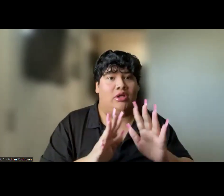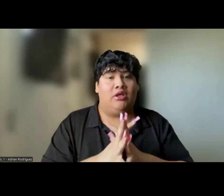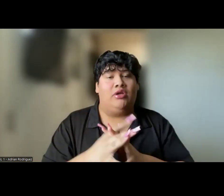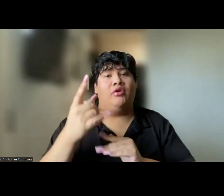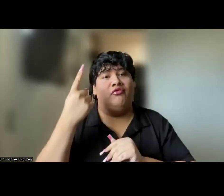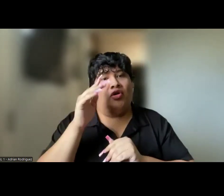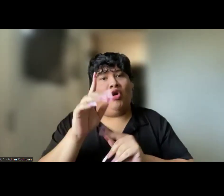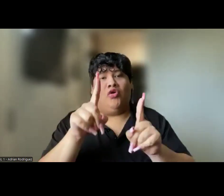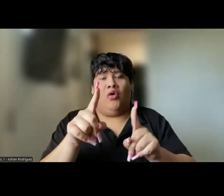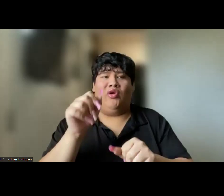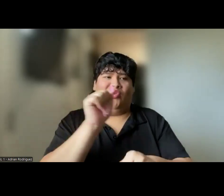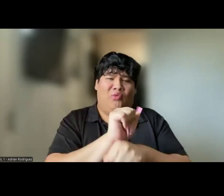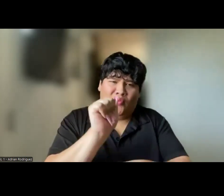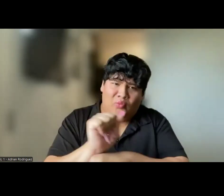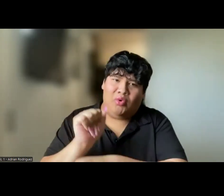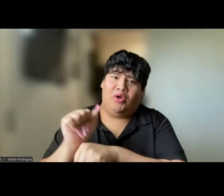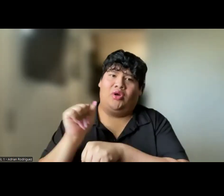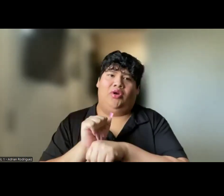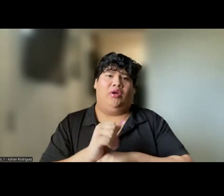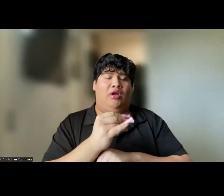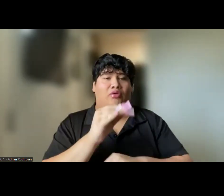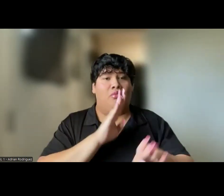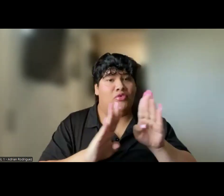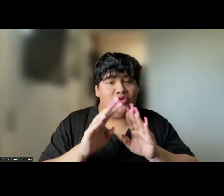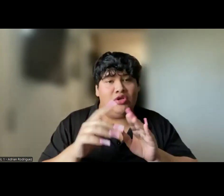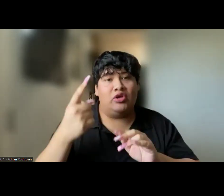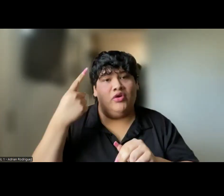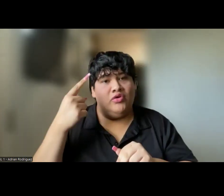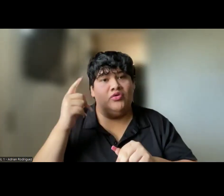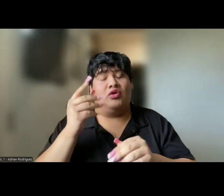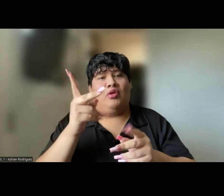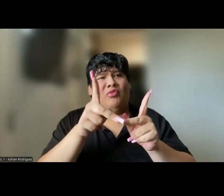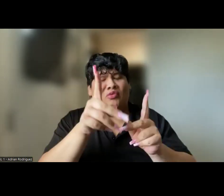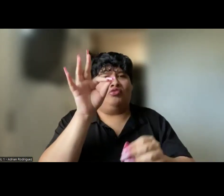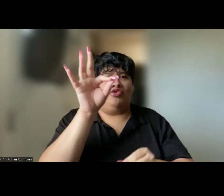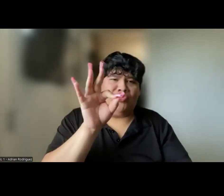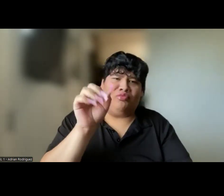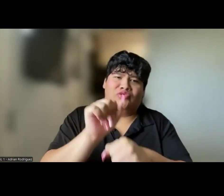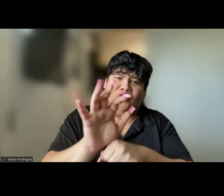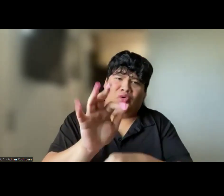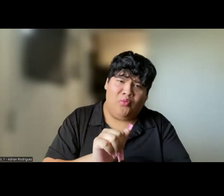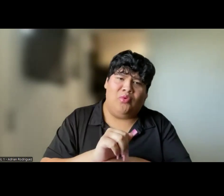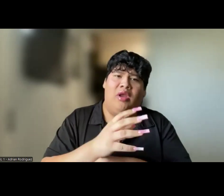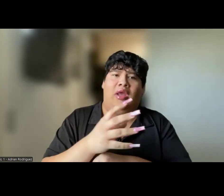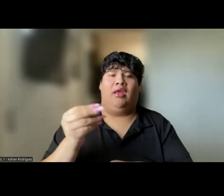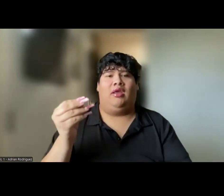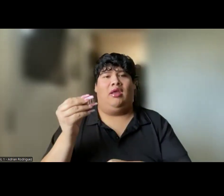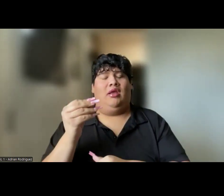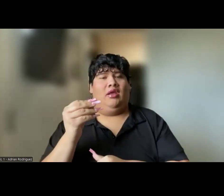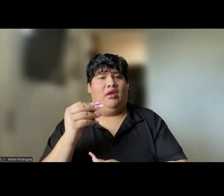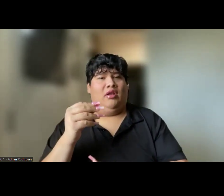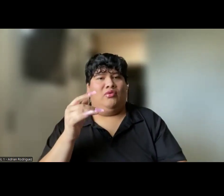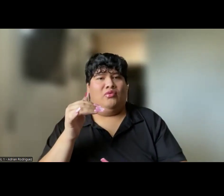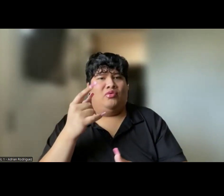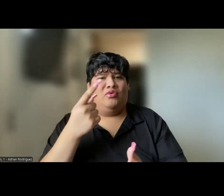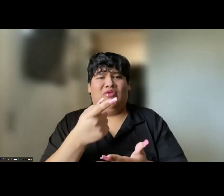ongoing participation in the work, have had an opportunity to contribute to what is going to be released.